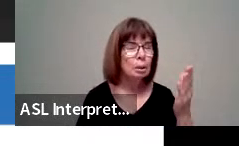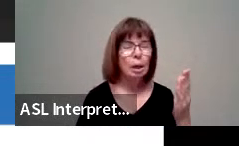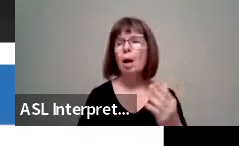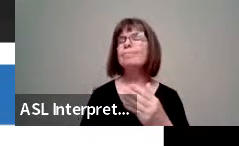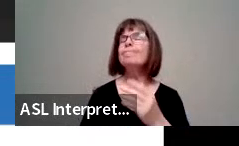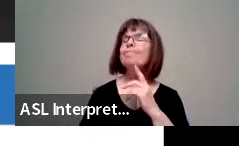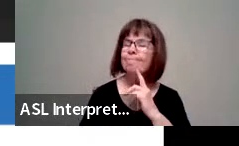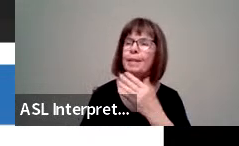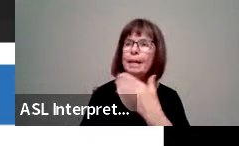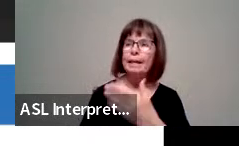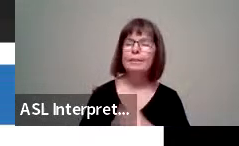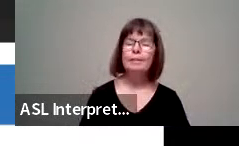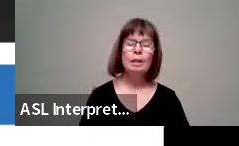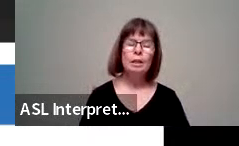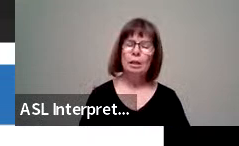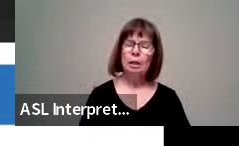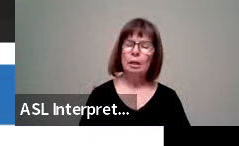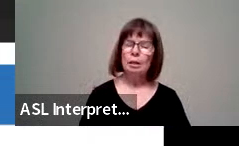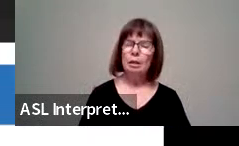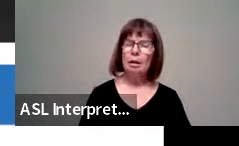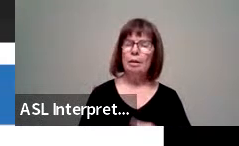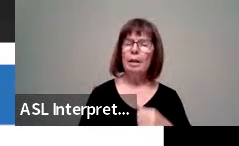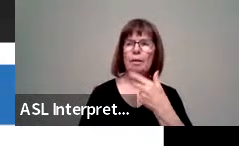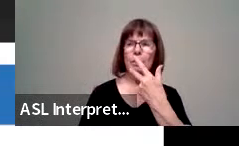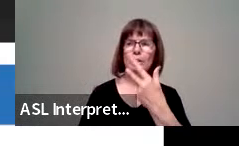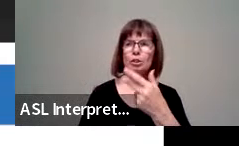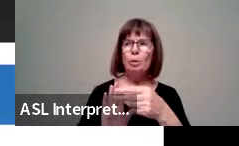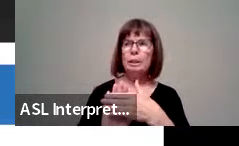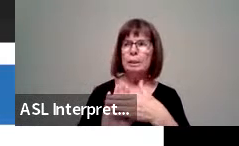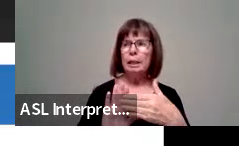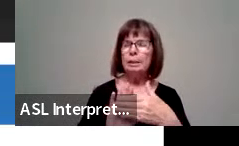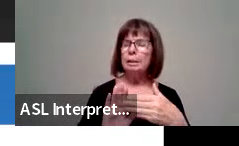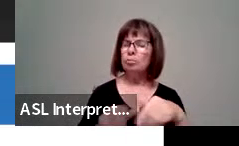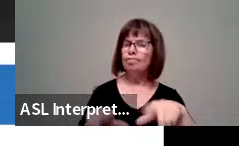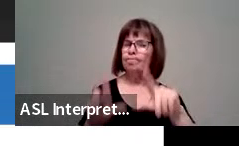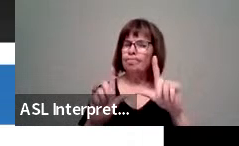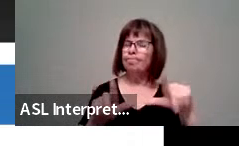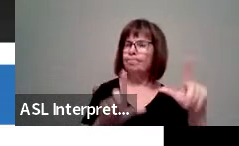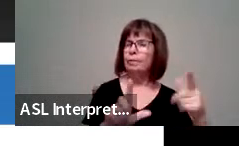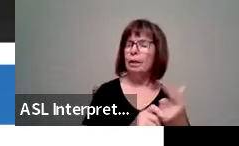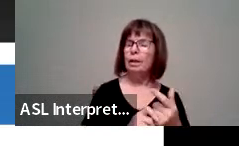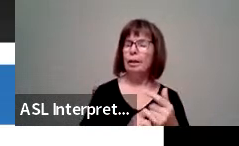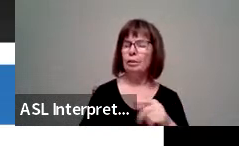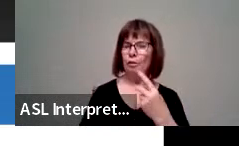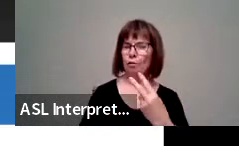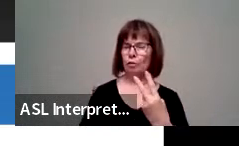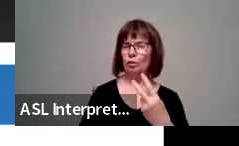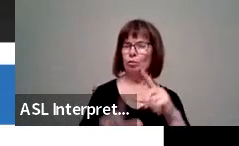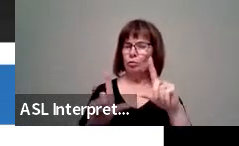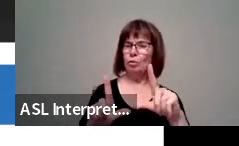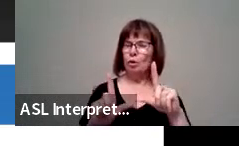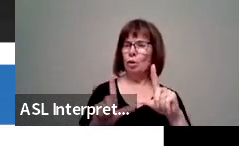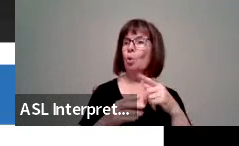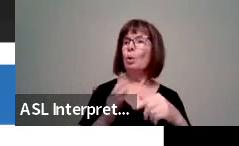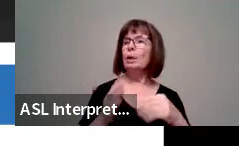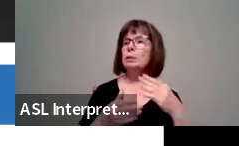with there are 3 slides, but the first 2 kind of struck me about like what's being